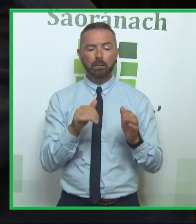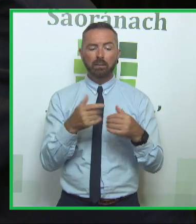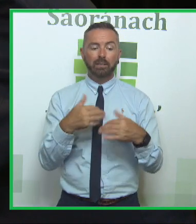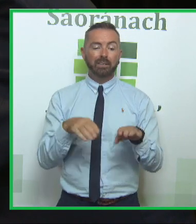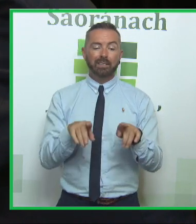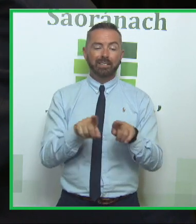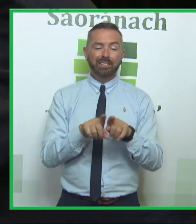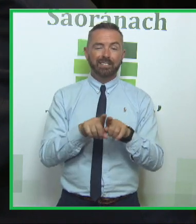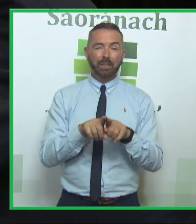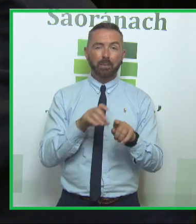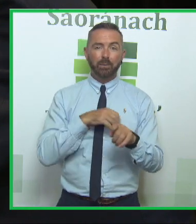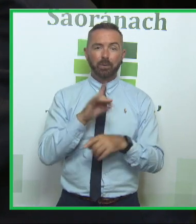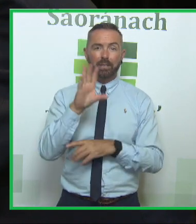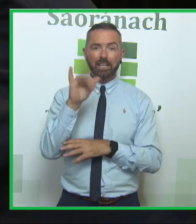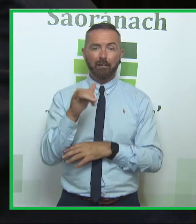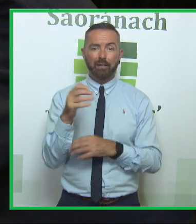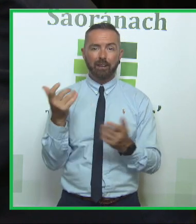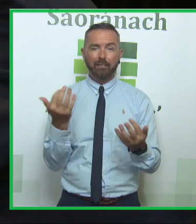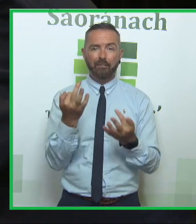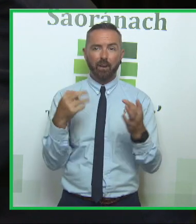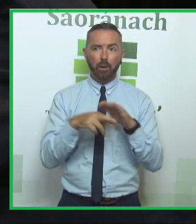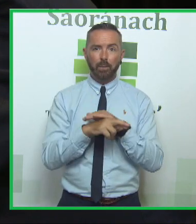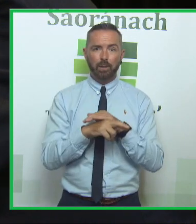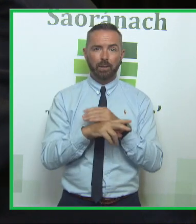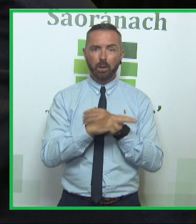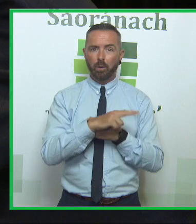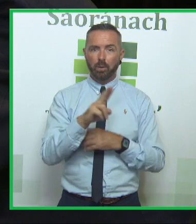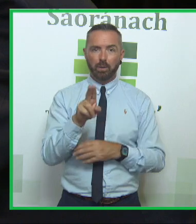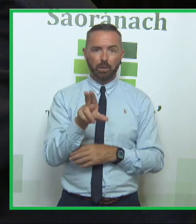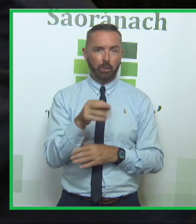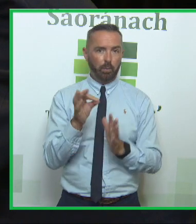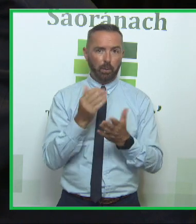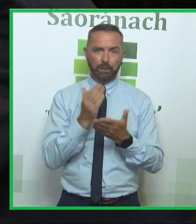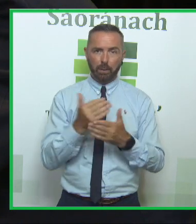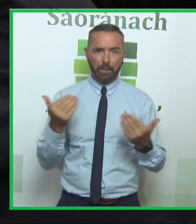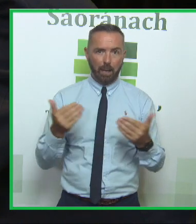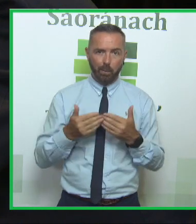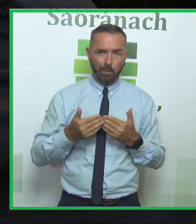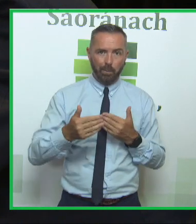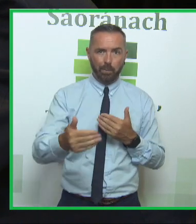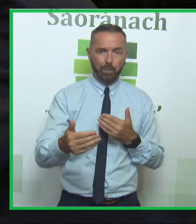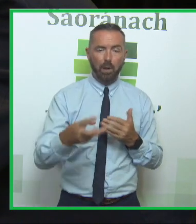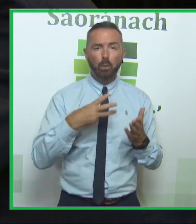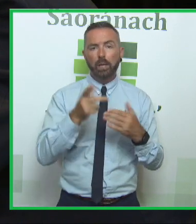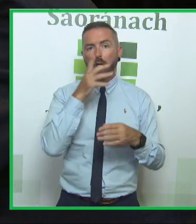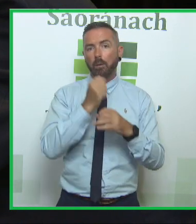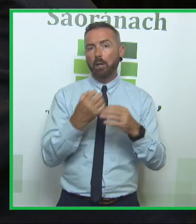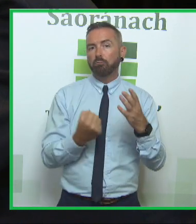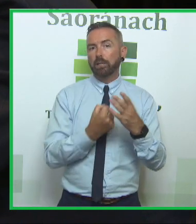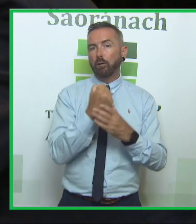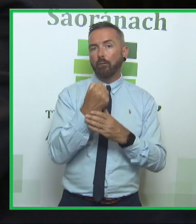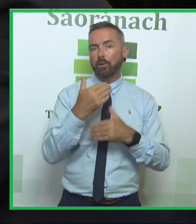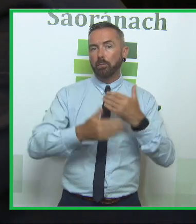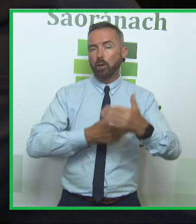farmer, if you're going somewhere, don't start from here. When we talk about recovery and that whole recovery process, it's